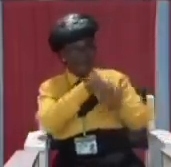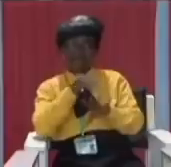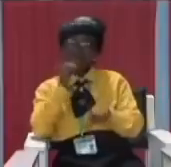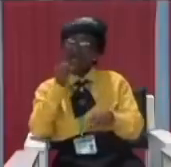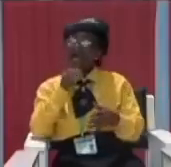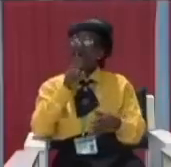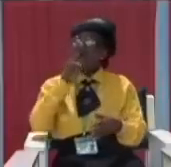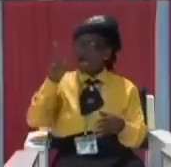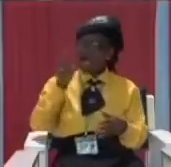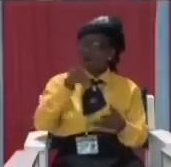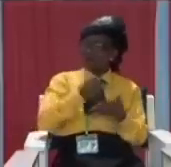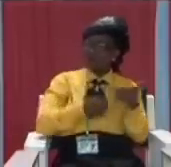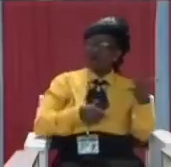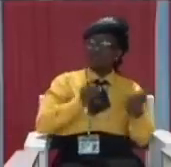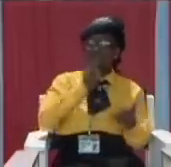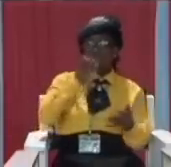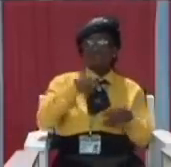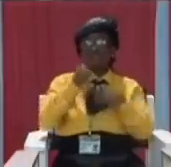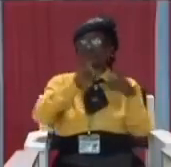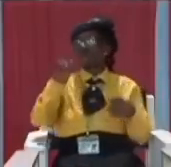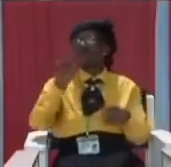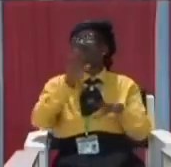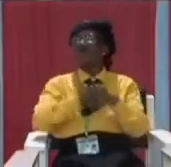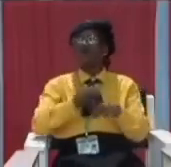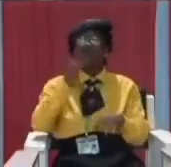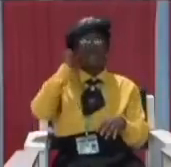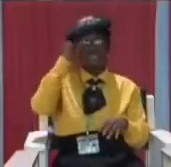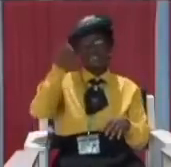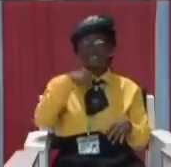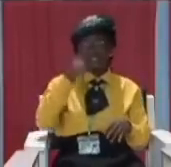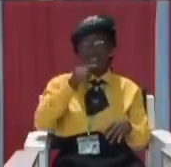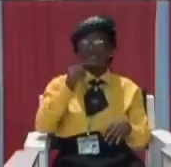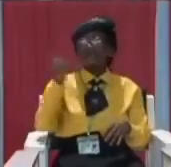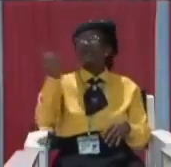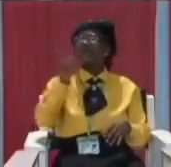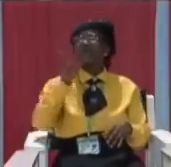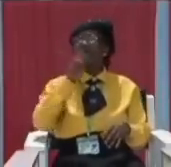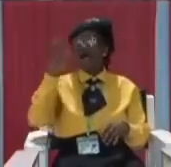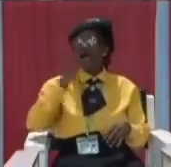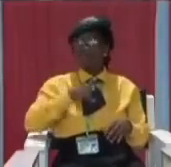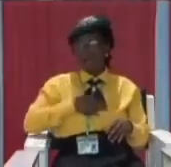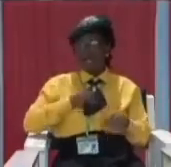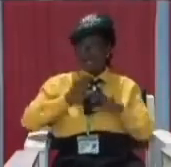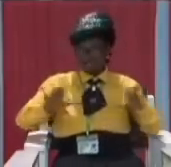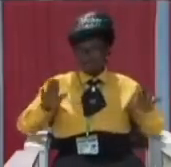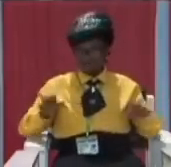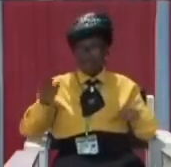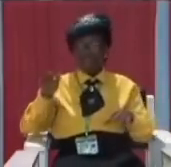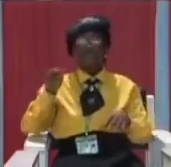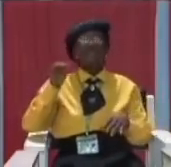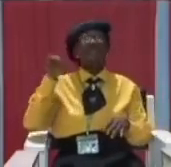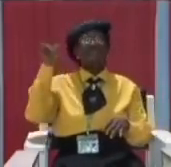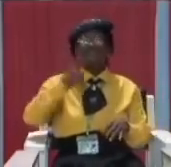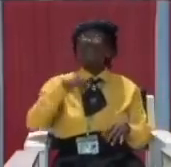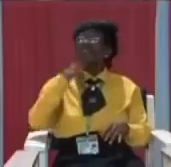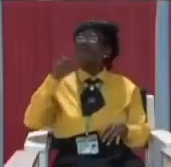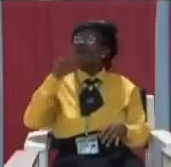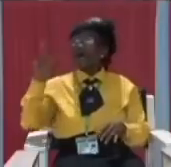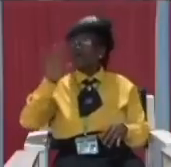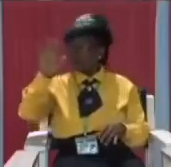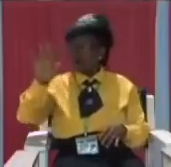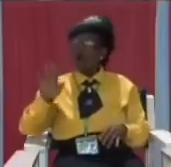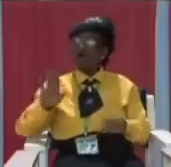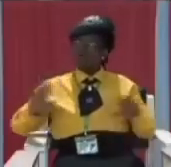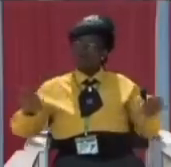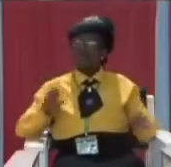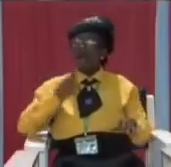what's going on? And she said, well, where are my children? They said, your children are over. But the surgeon said, I've